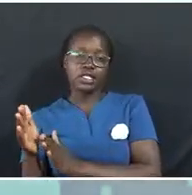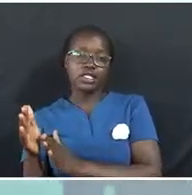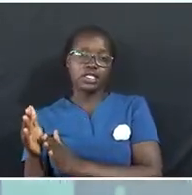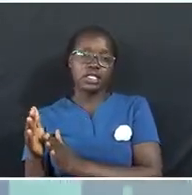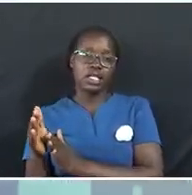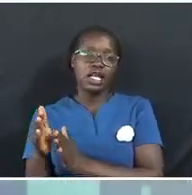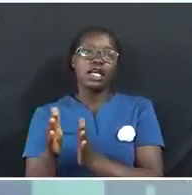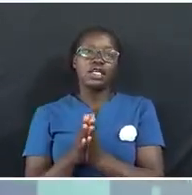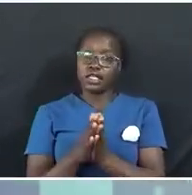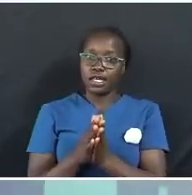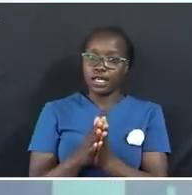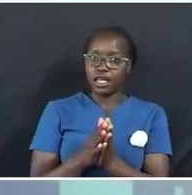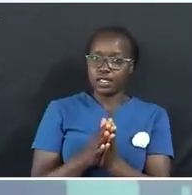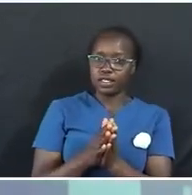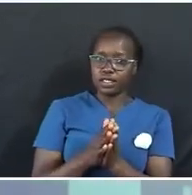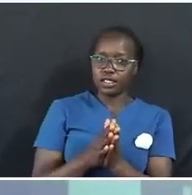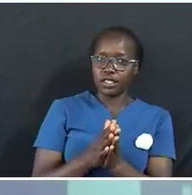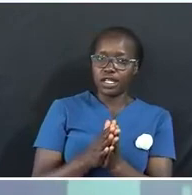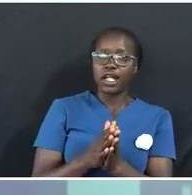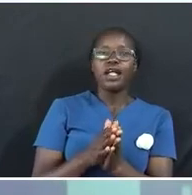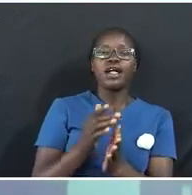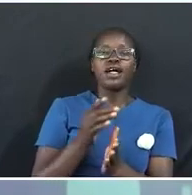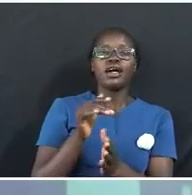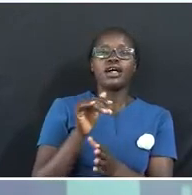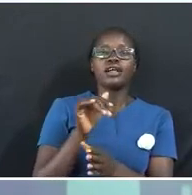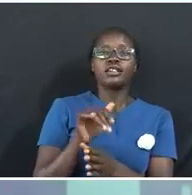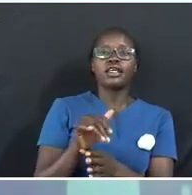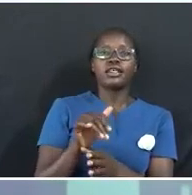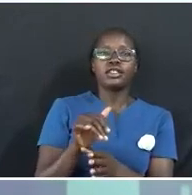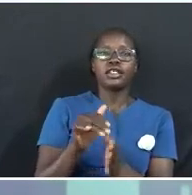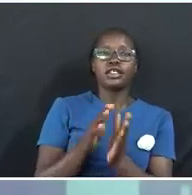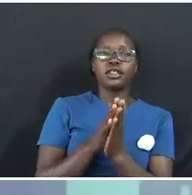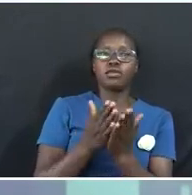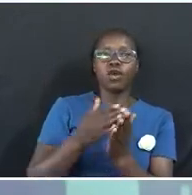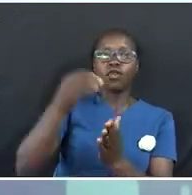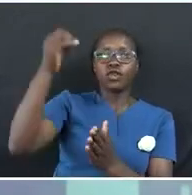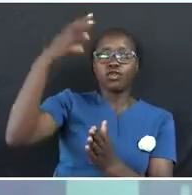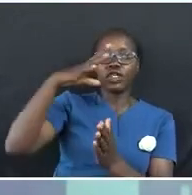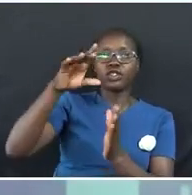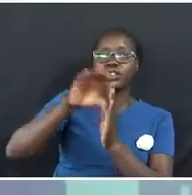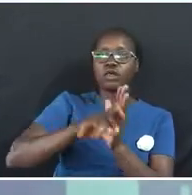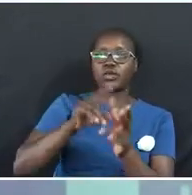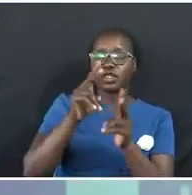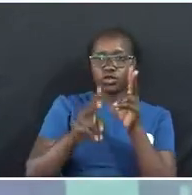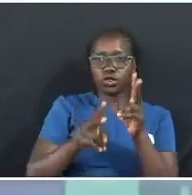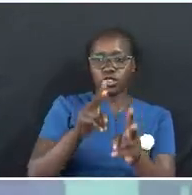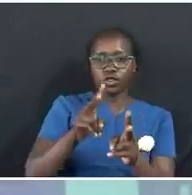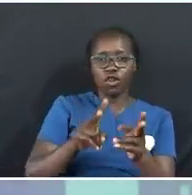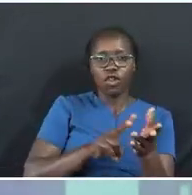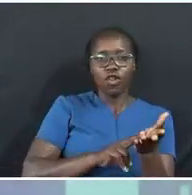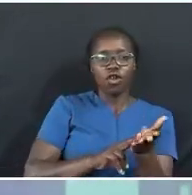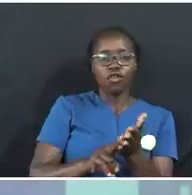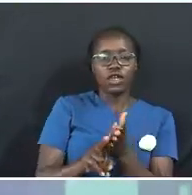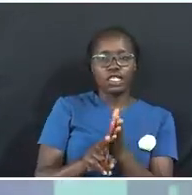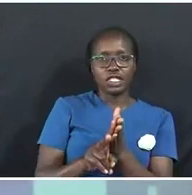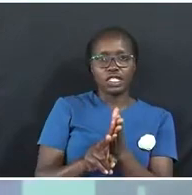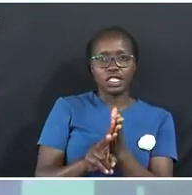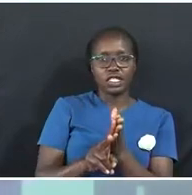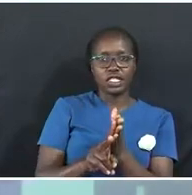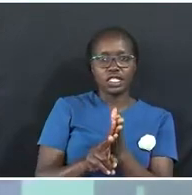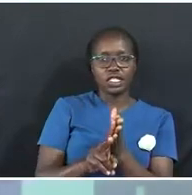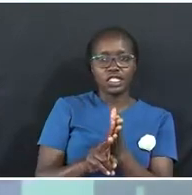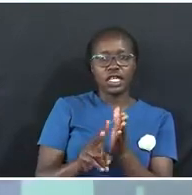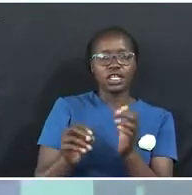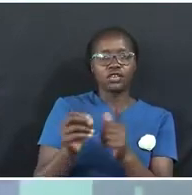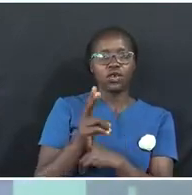these words, they put them at the very last. Then it took us to the book of Revelation chapter 22,